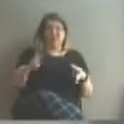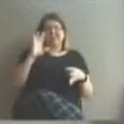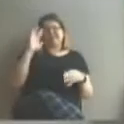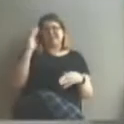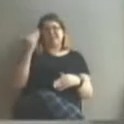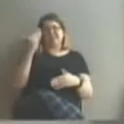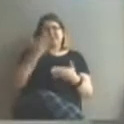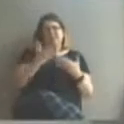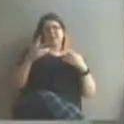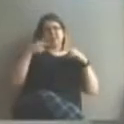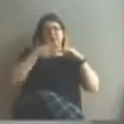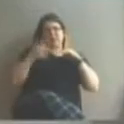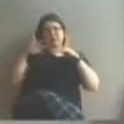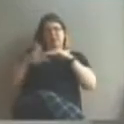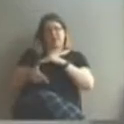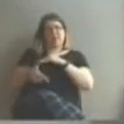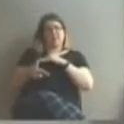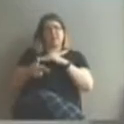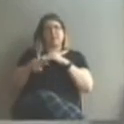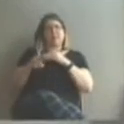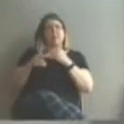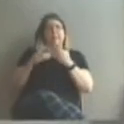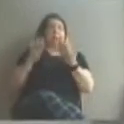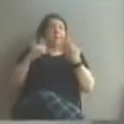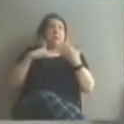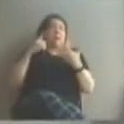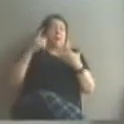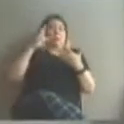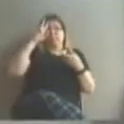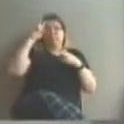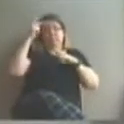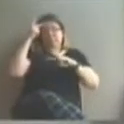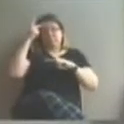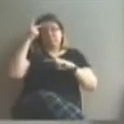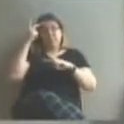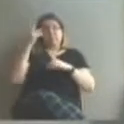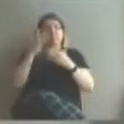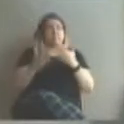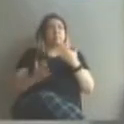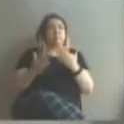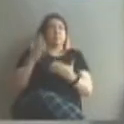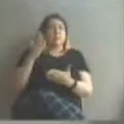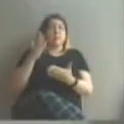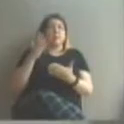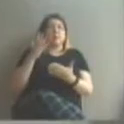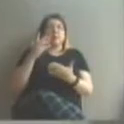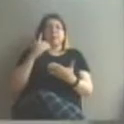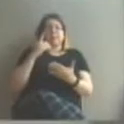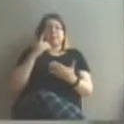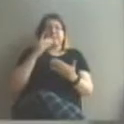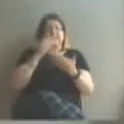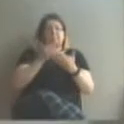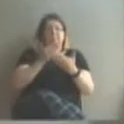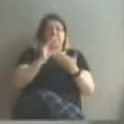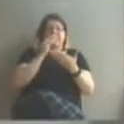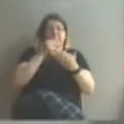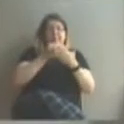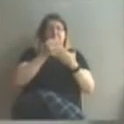being cut, but maybe I'm misunderstanding, or maybe there being cuts there so that the money can be repurposed elsewhere.